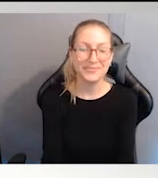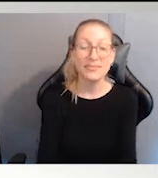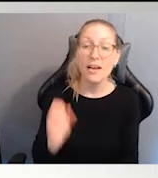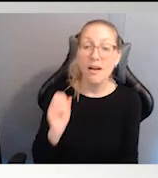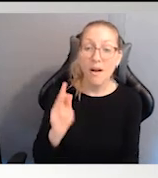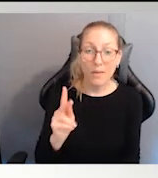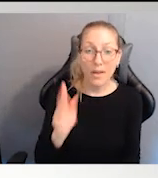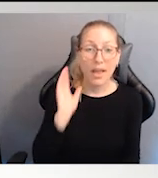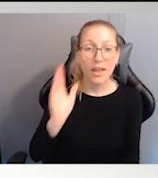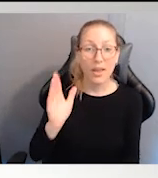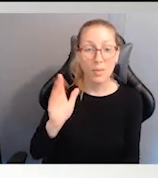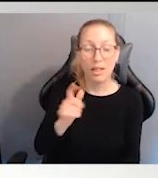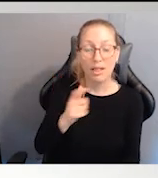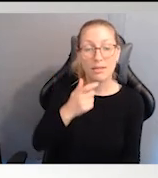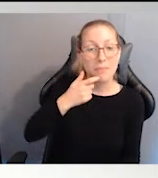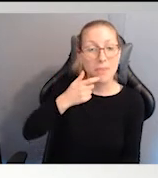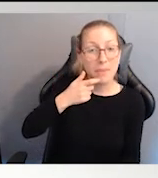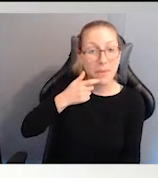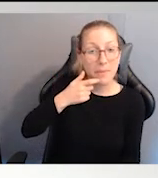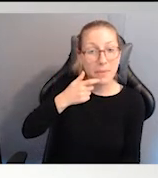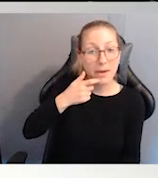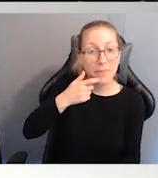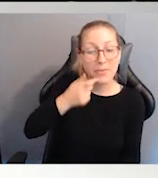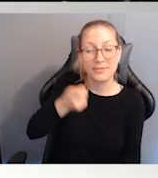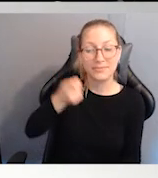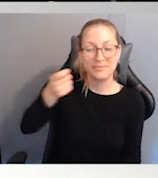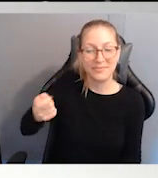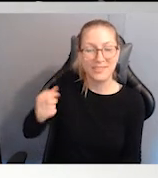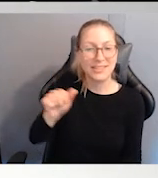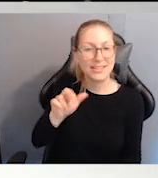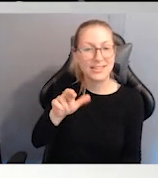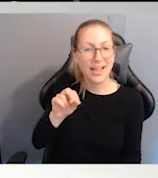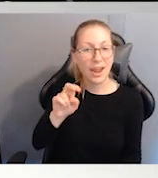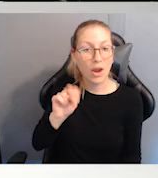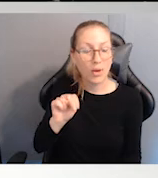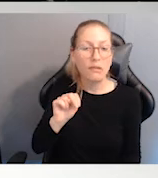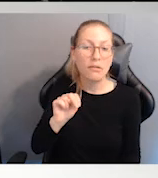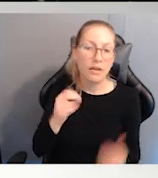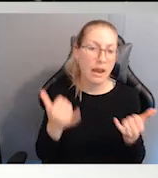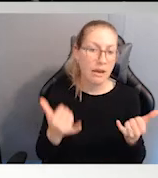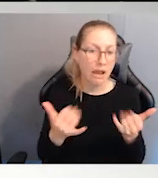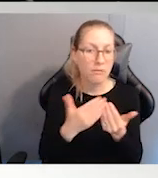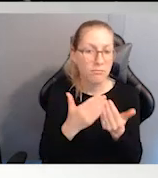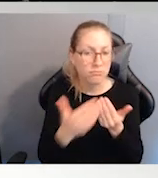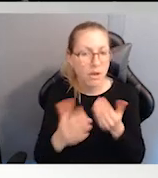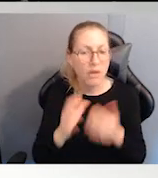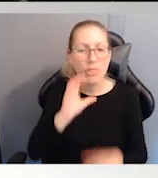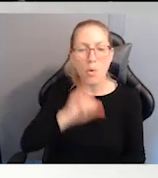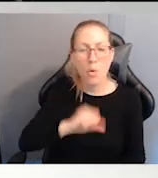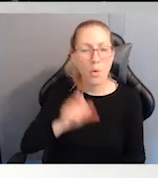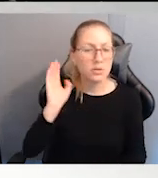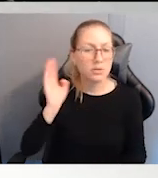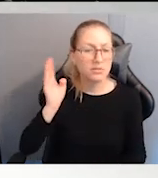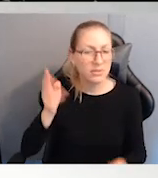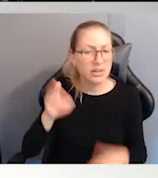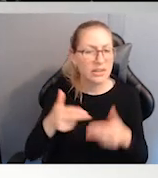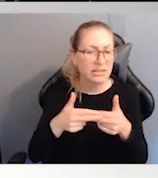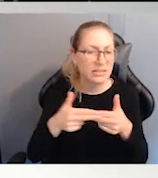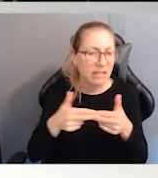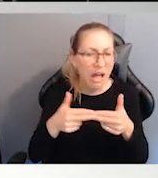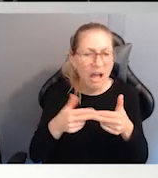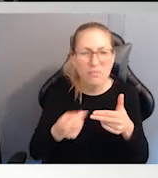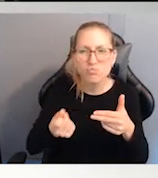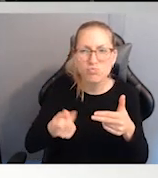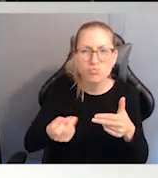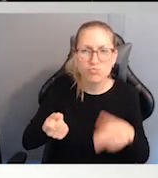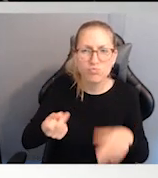Okay, I'm going to give the mic to Aaron, and we're going to do our old presentation on just run the slides pretty fast, and then we're going to